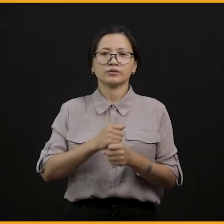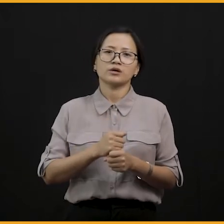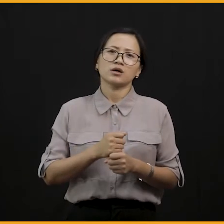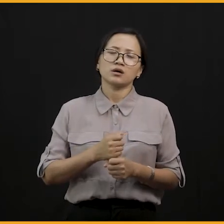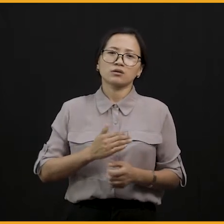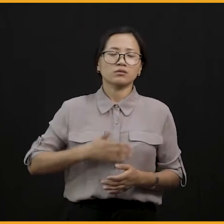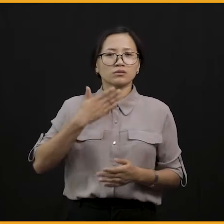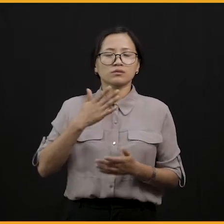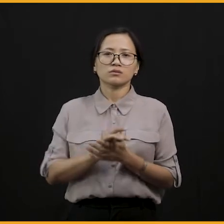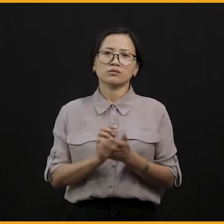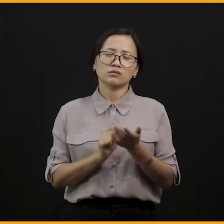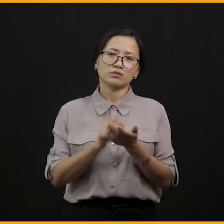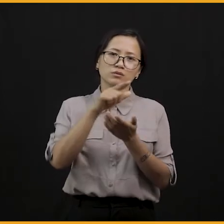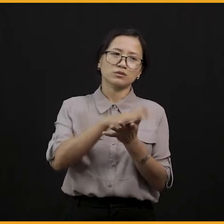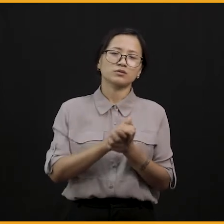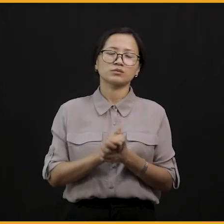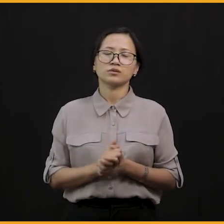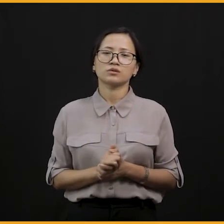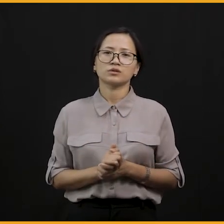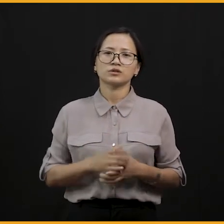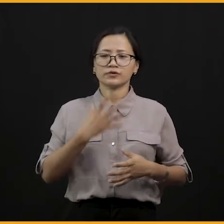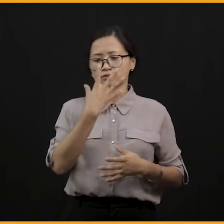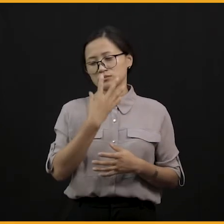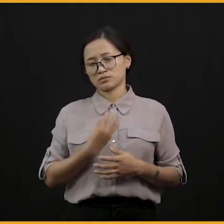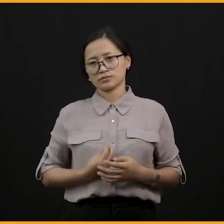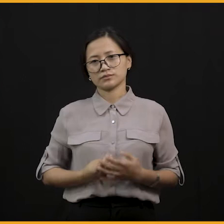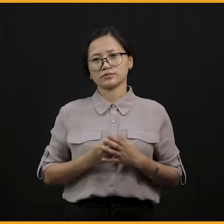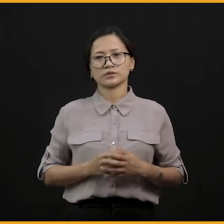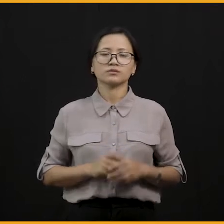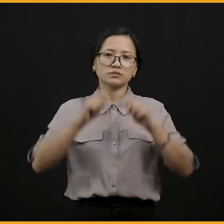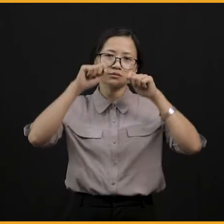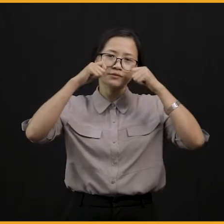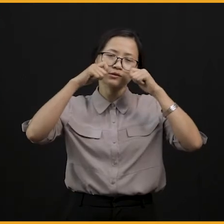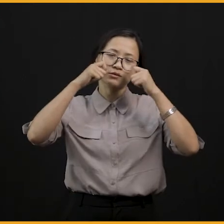crying, crying, crying. Okay, it was very sad. But